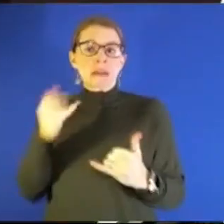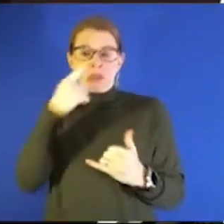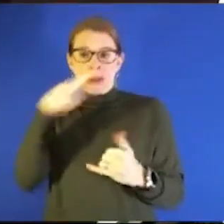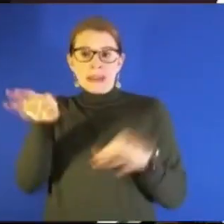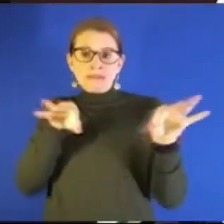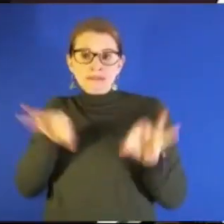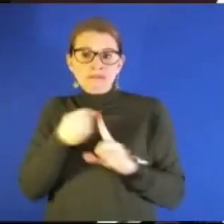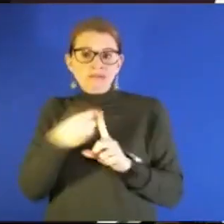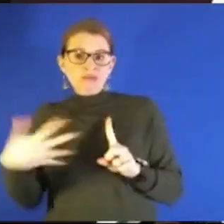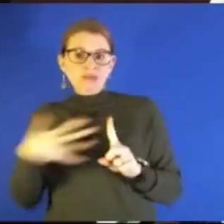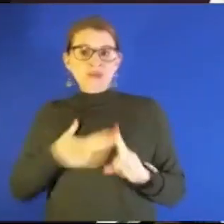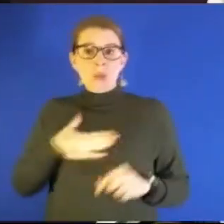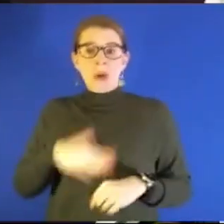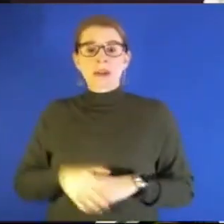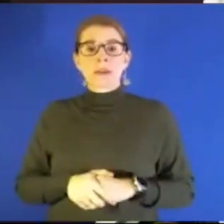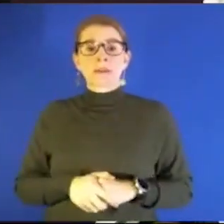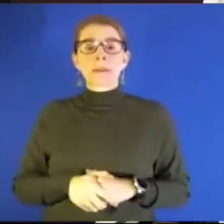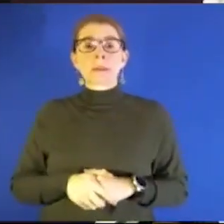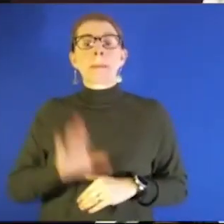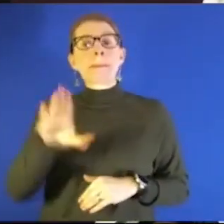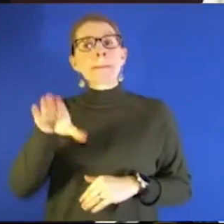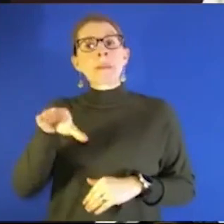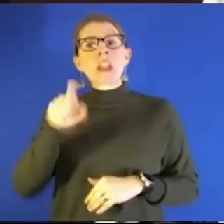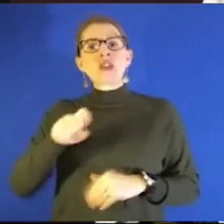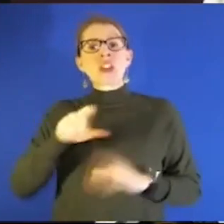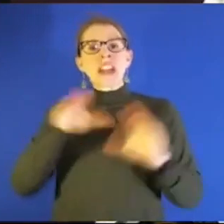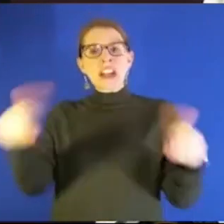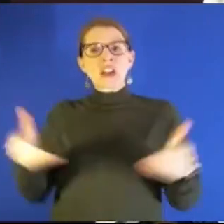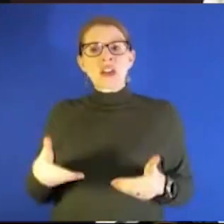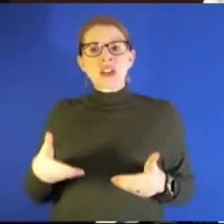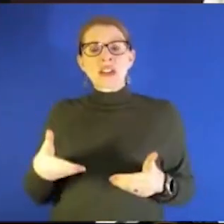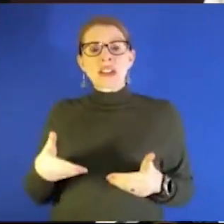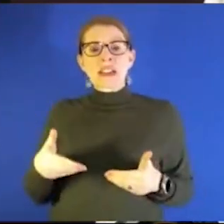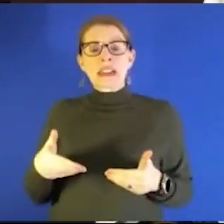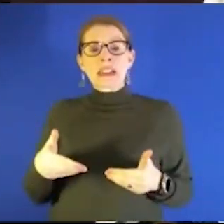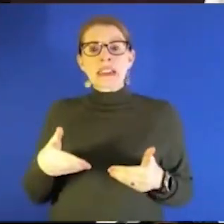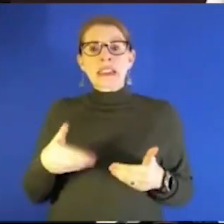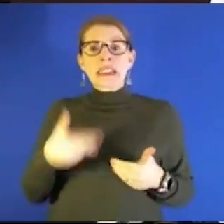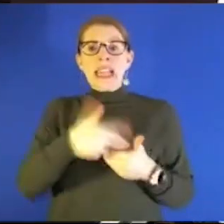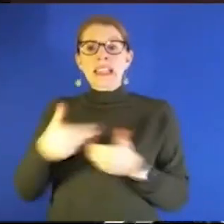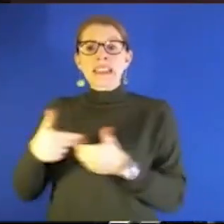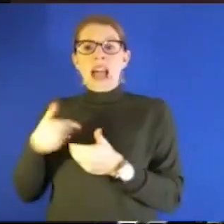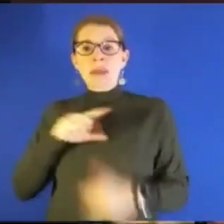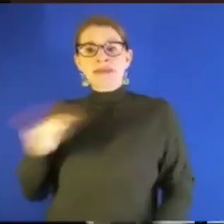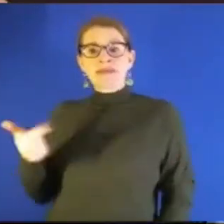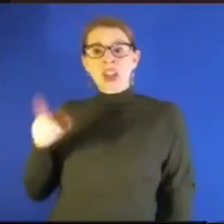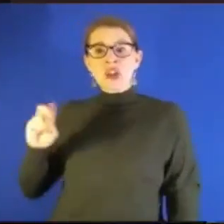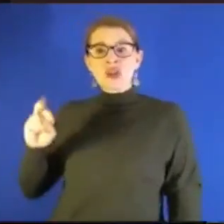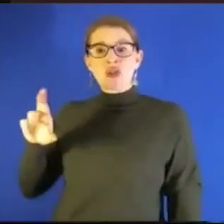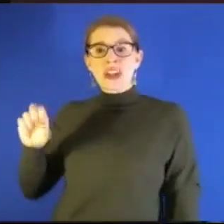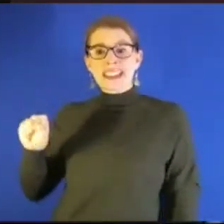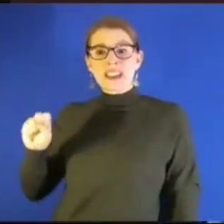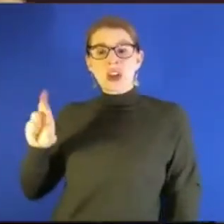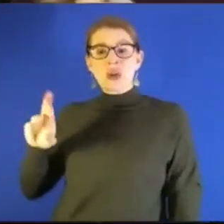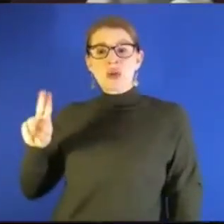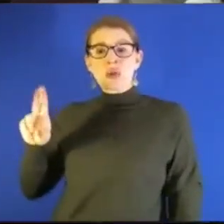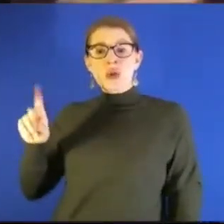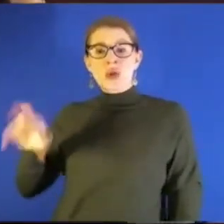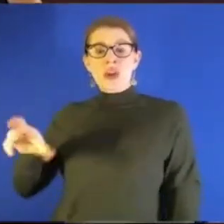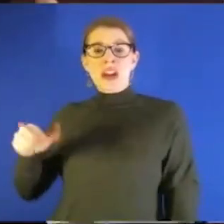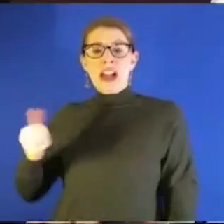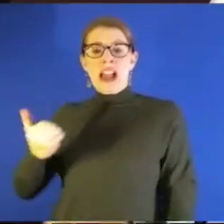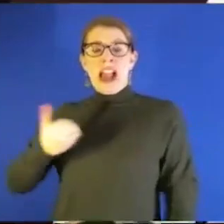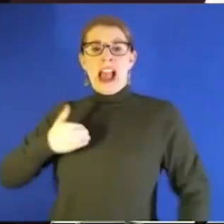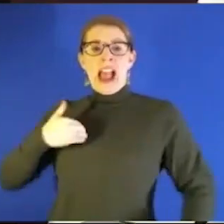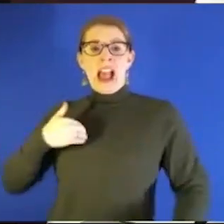Let's do that. But just that, we should introduce our guests as we do that, because I'm going to turn to Chris Reardon, because, you got the Forehead brothers up here, and we're going to